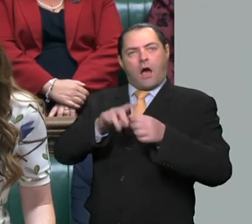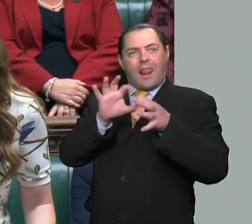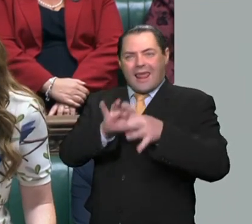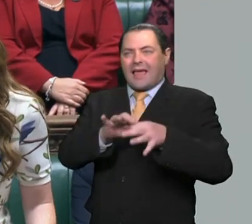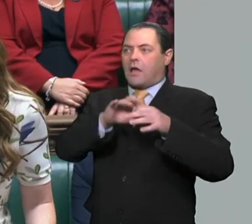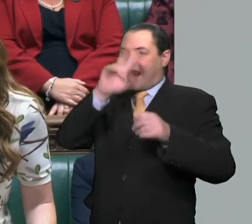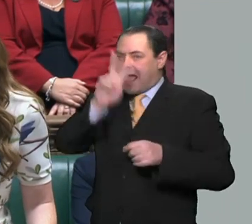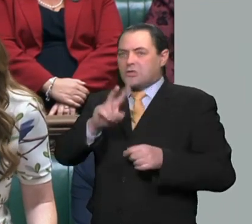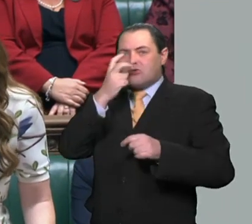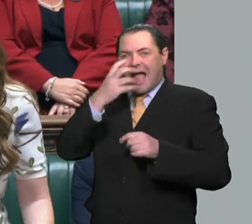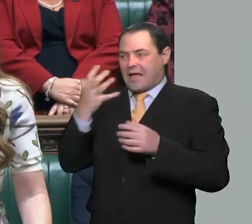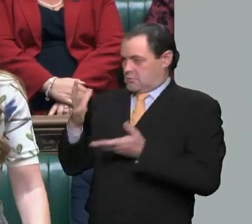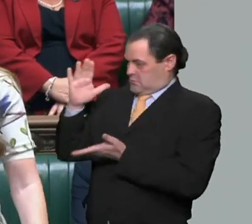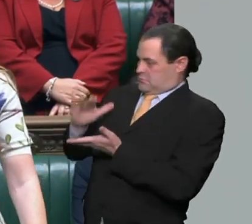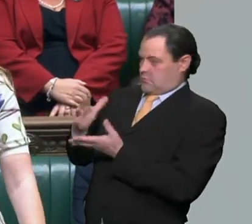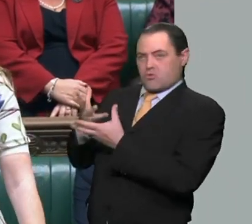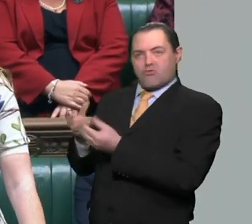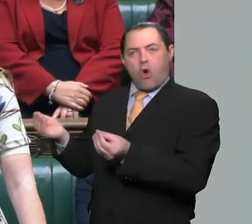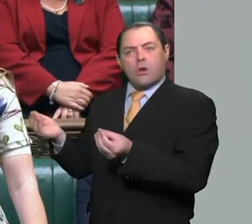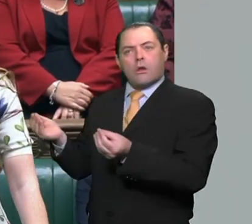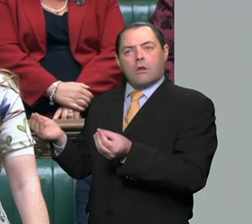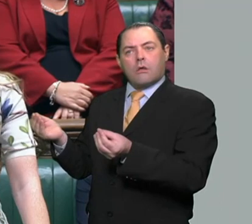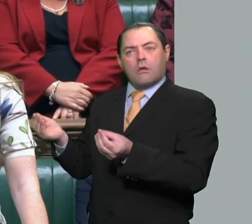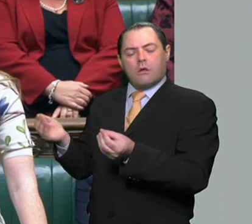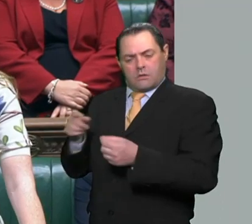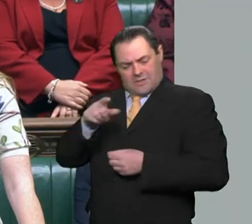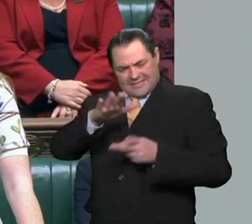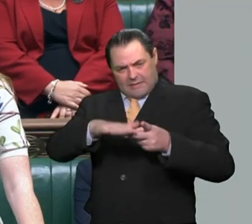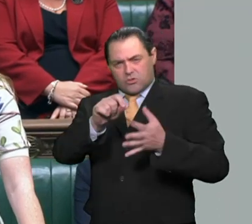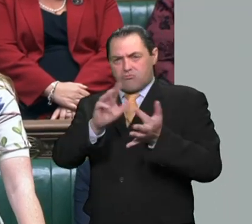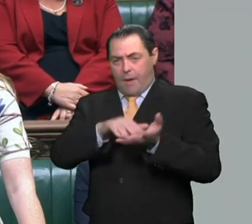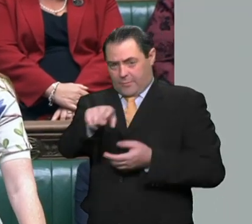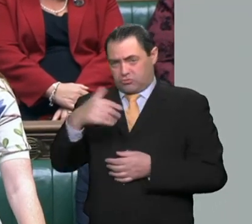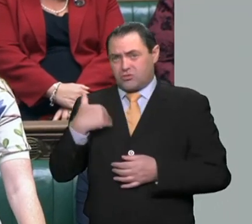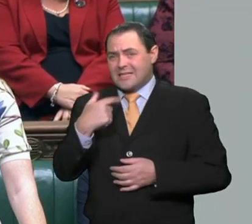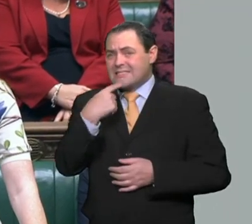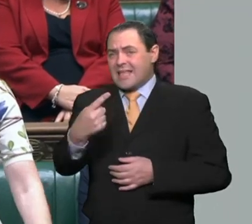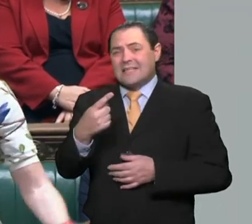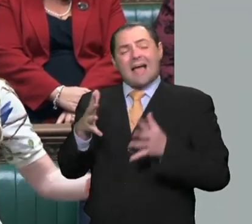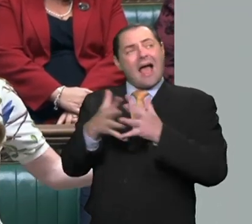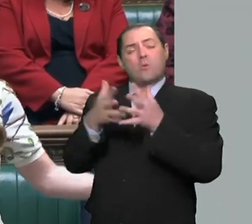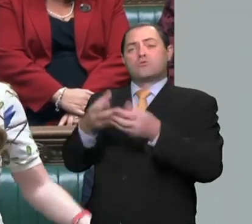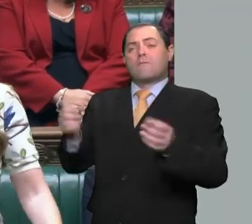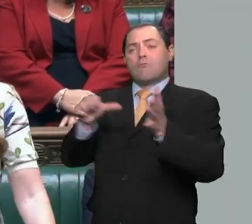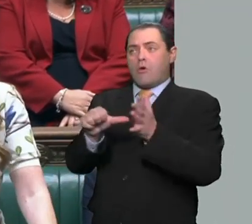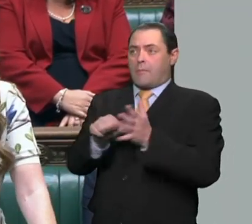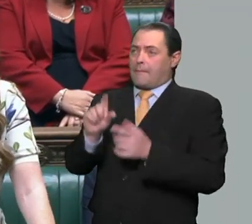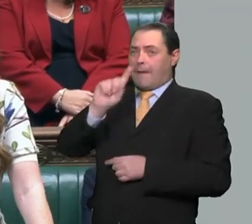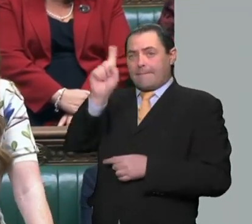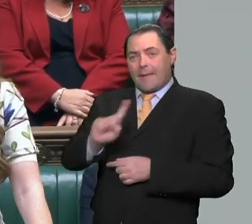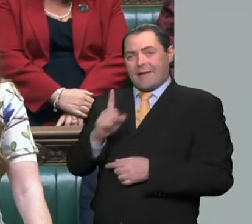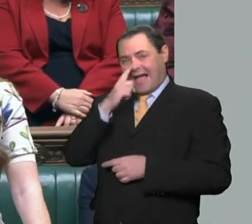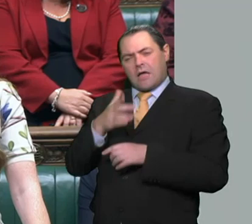out of the pockets of working people. The Deputy Prime Minister has said the solution is for people to